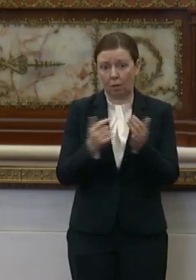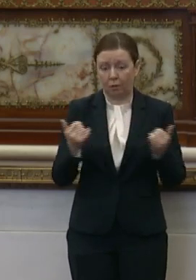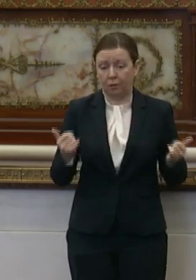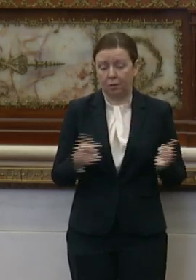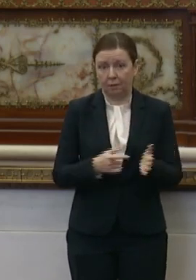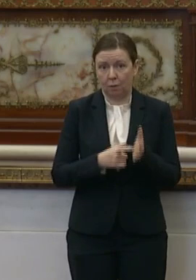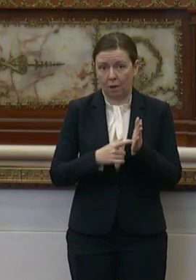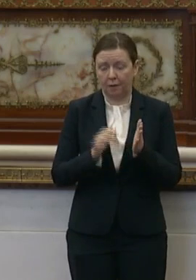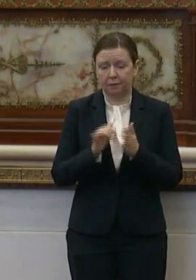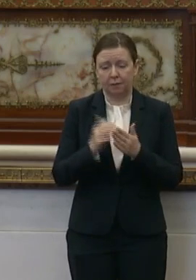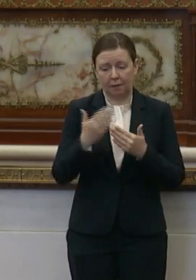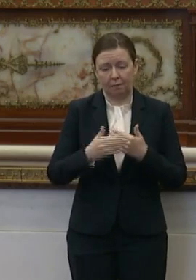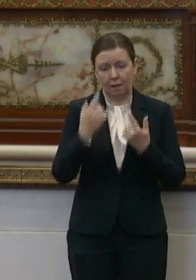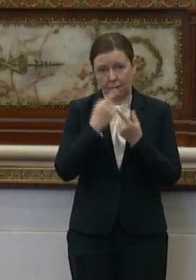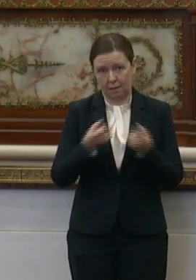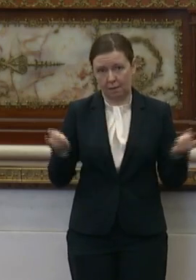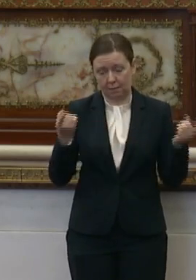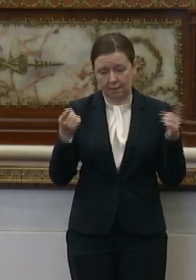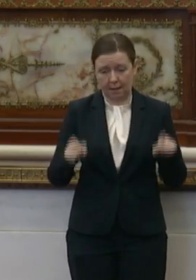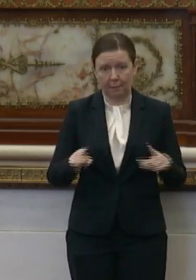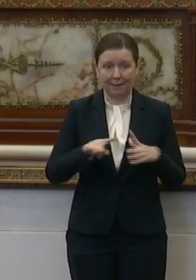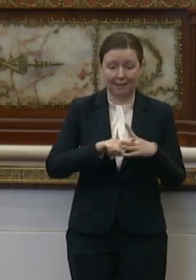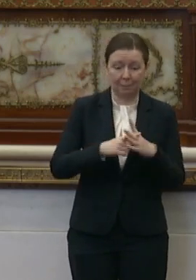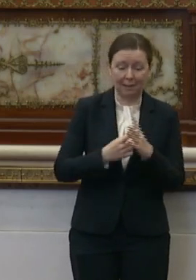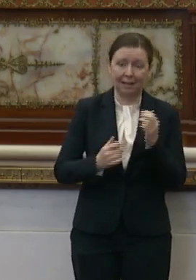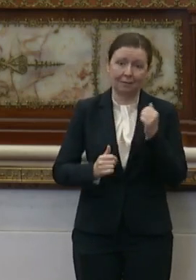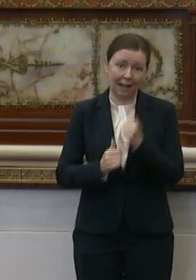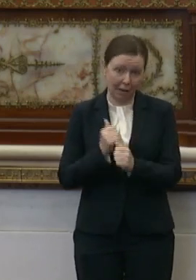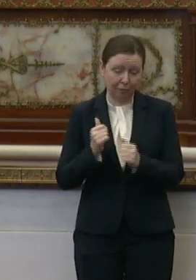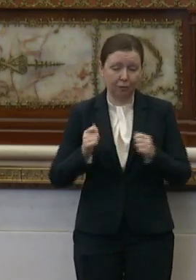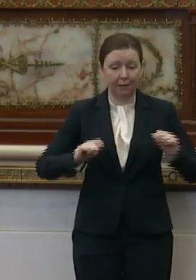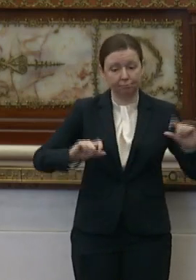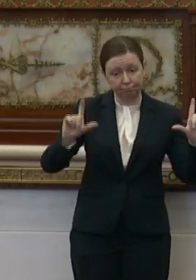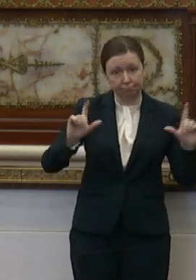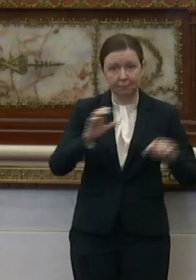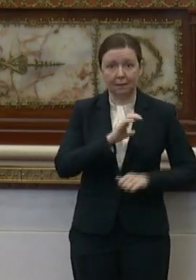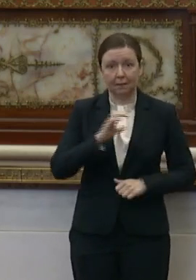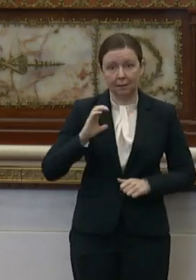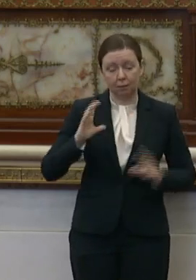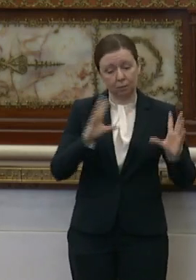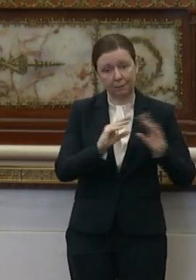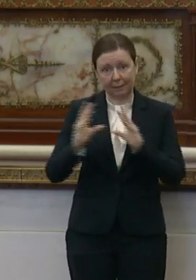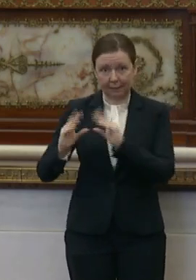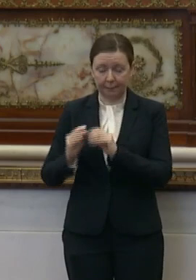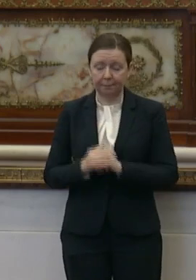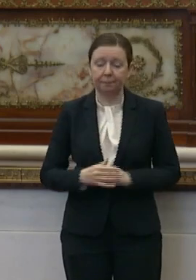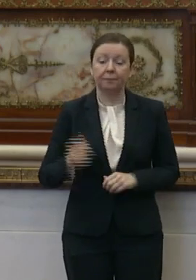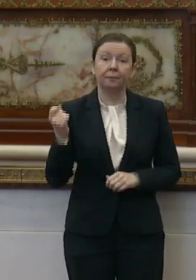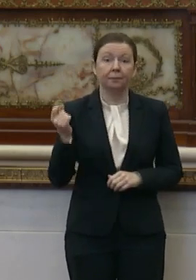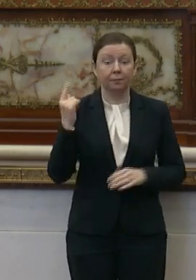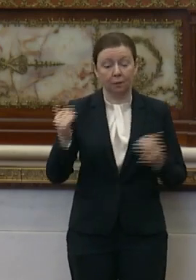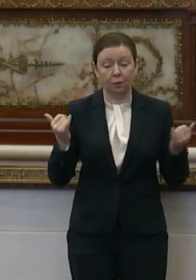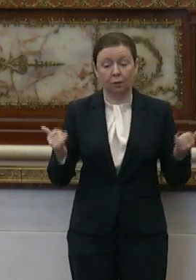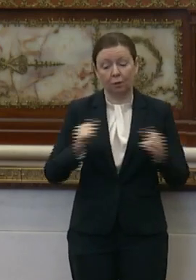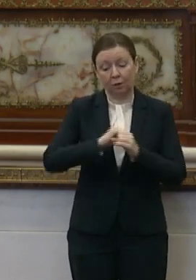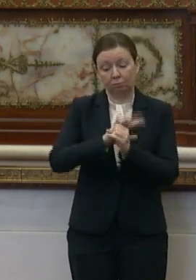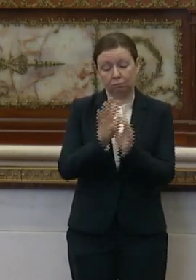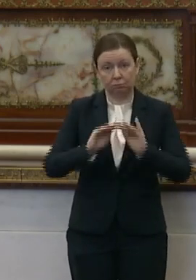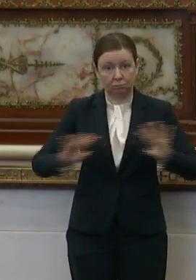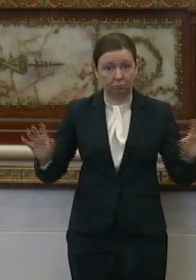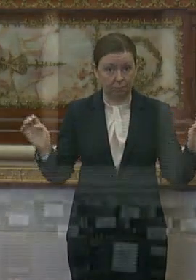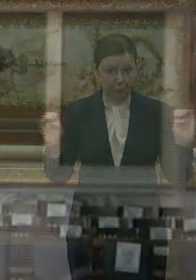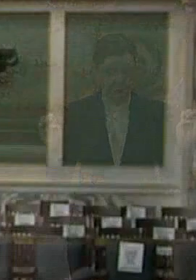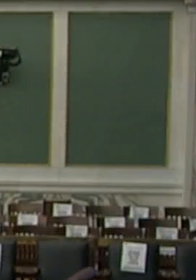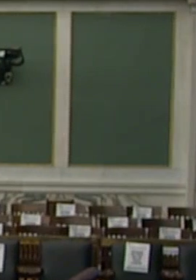requires that the following announcement be made at the beginning of every remote council session. Due to the current public health emergency,